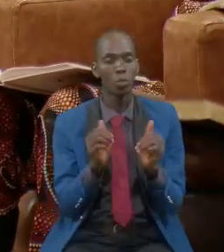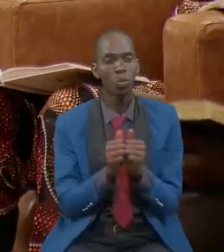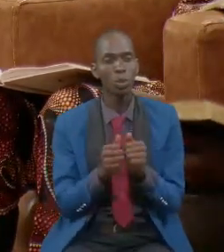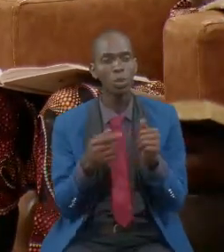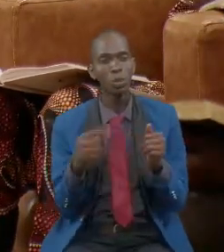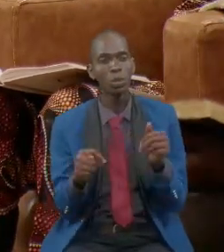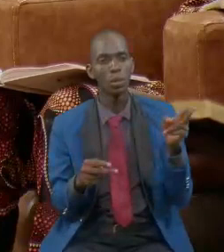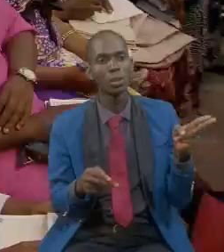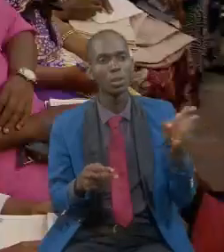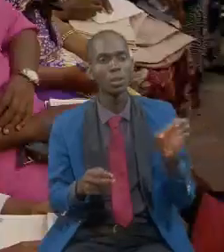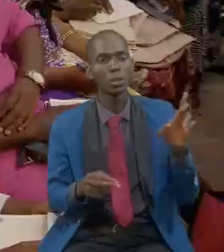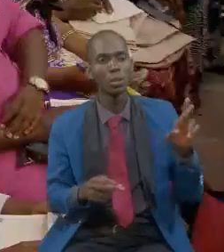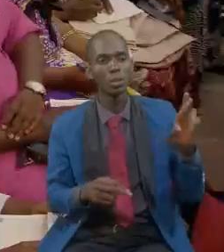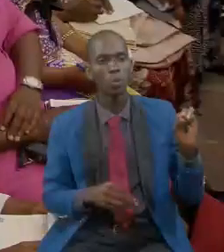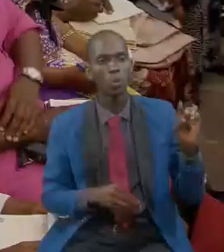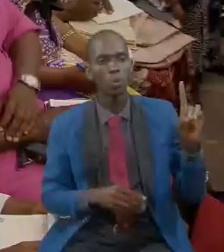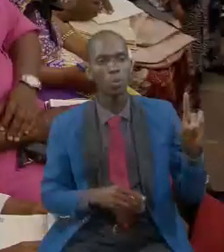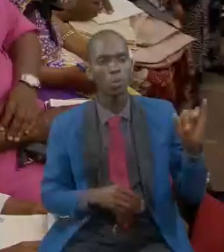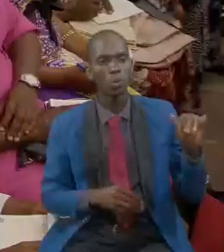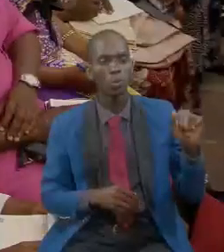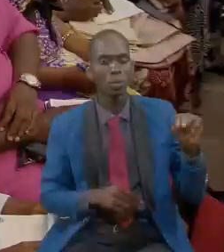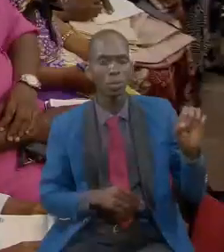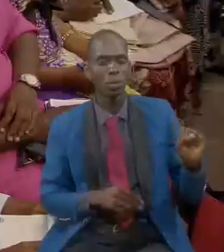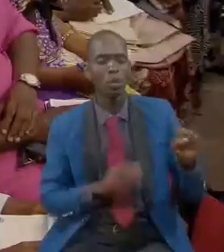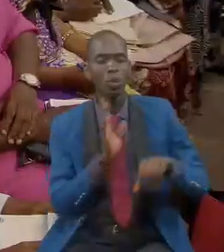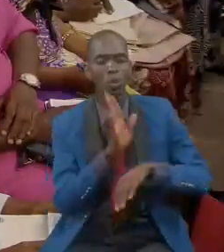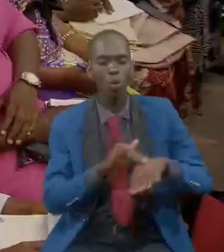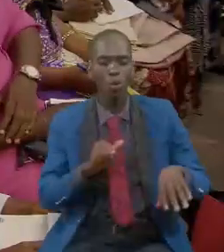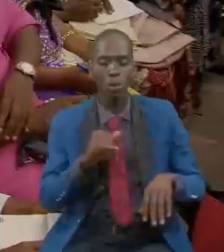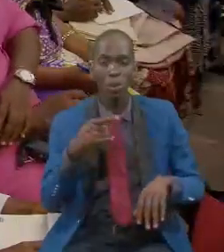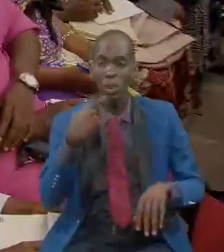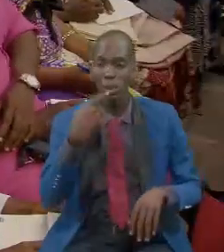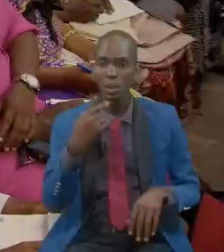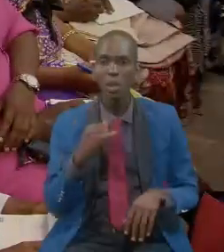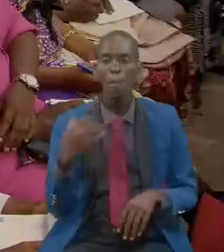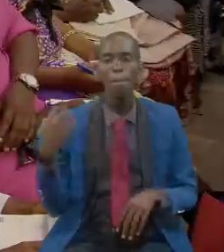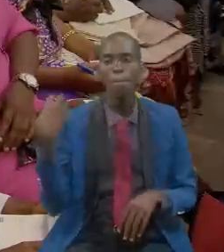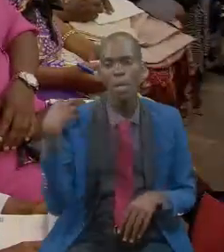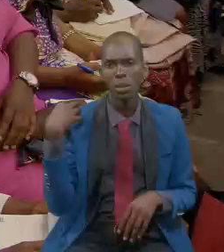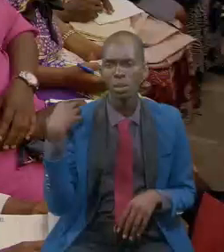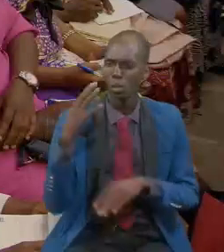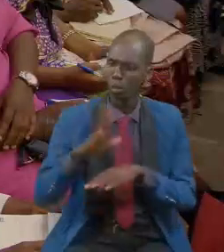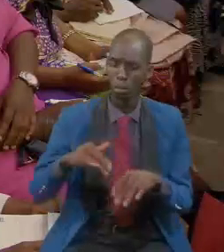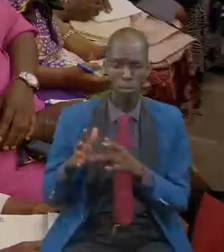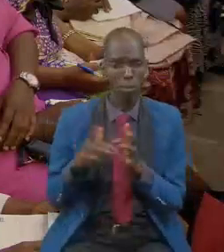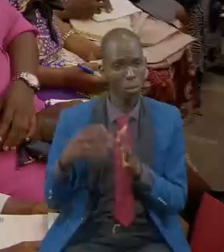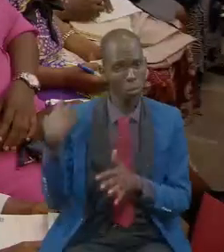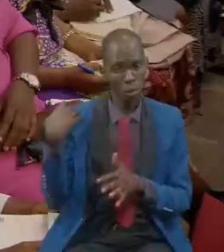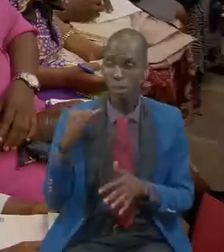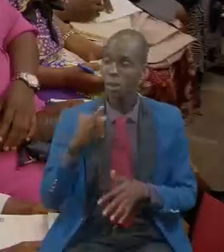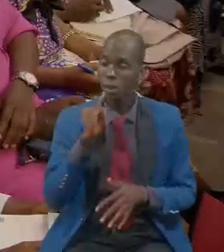saying Master they called him master was he Master yes he told his